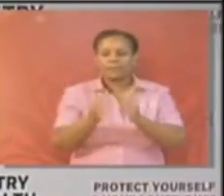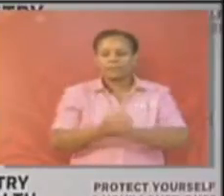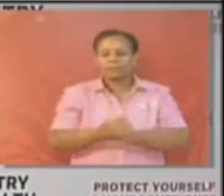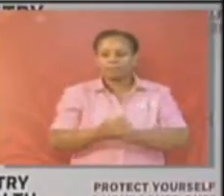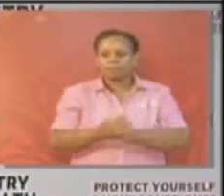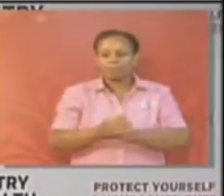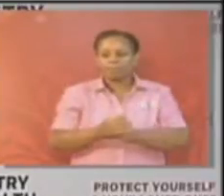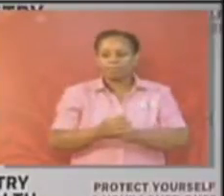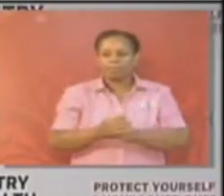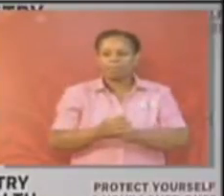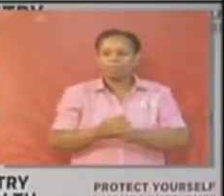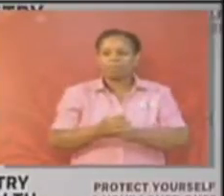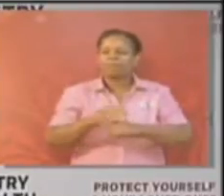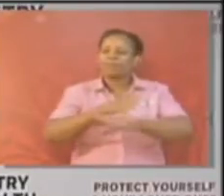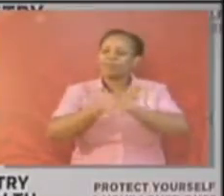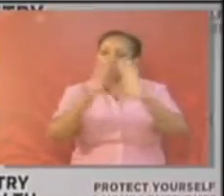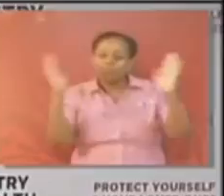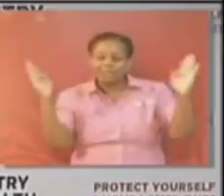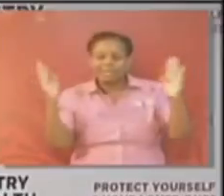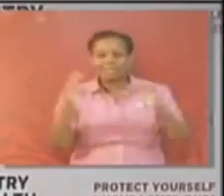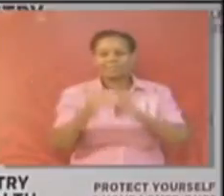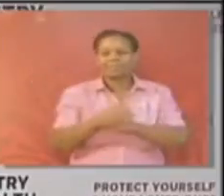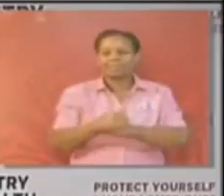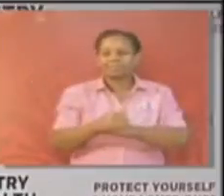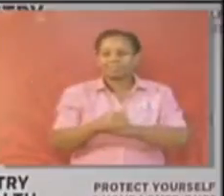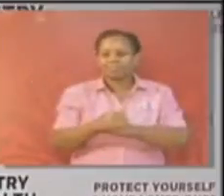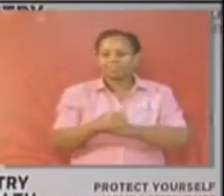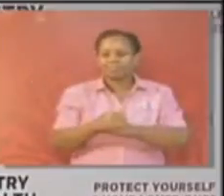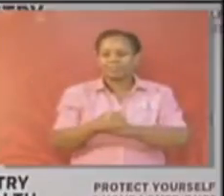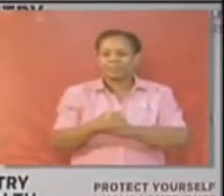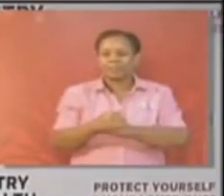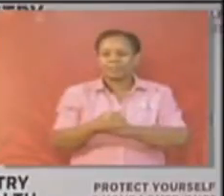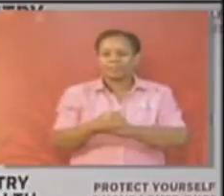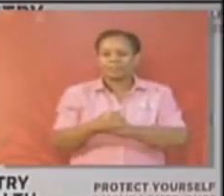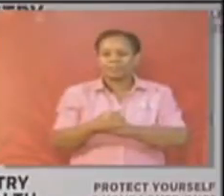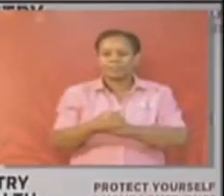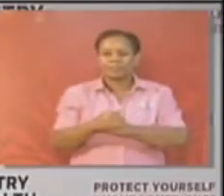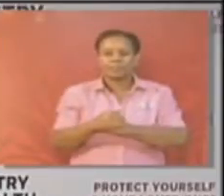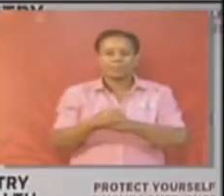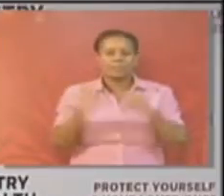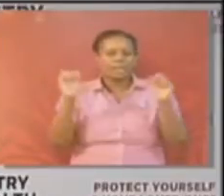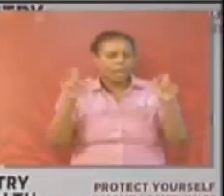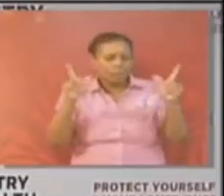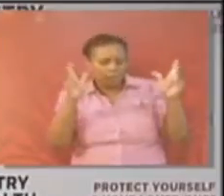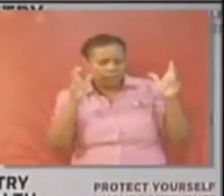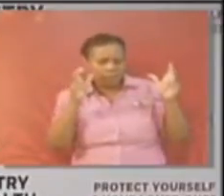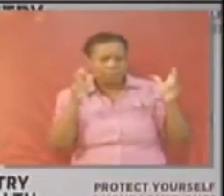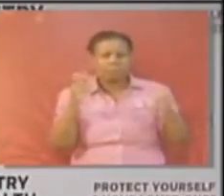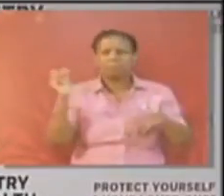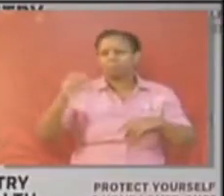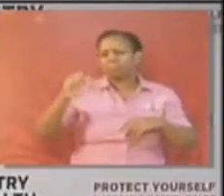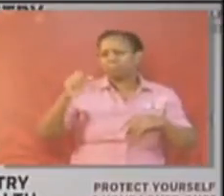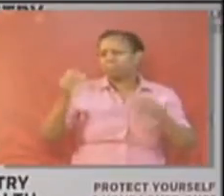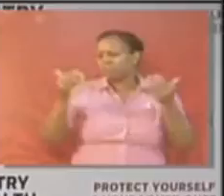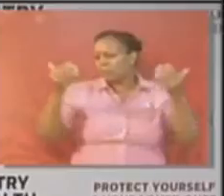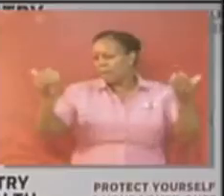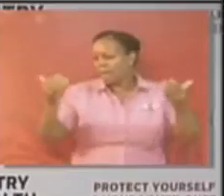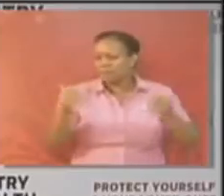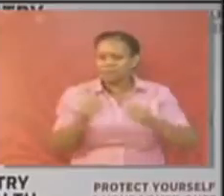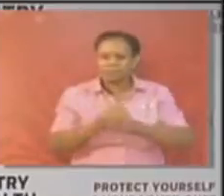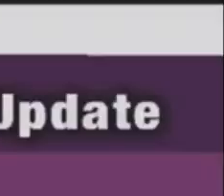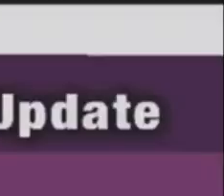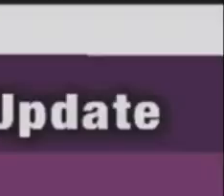Good morning. Good morning. Can you hear me? Yes, Yes. Please pose your question. Oh, yeah.